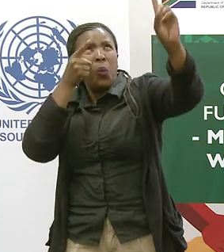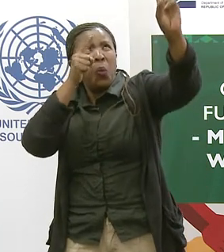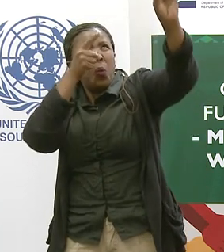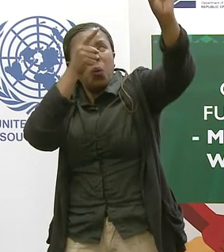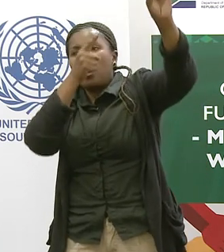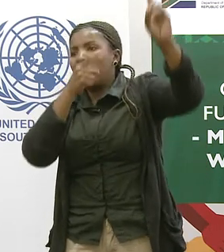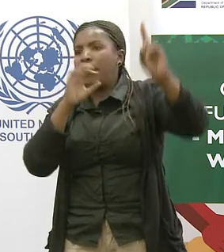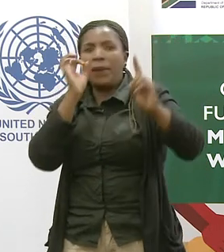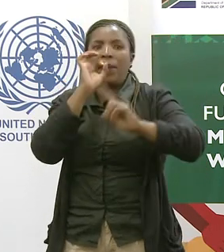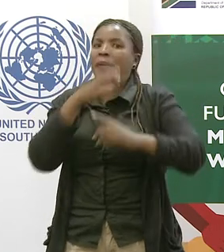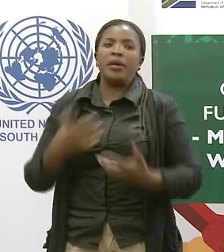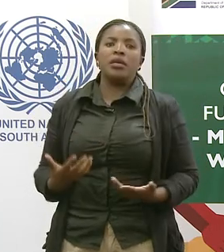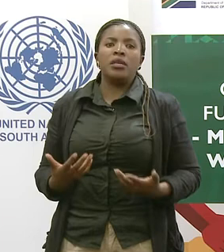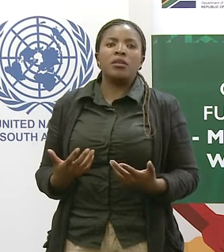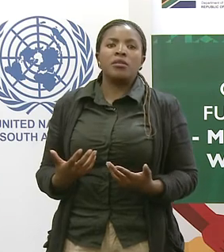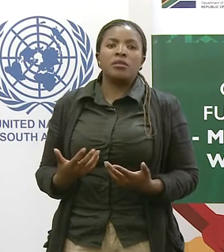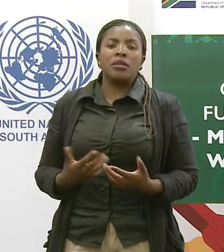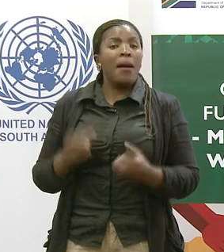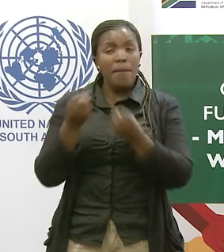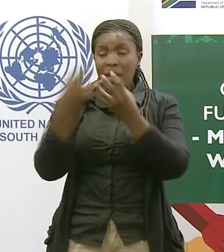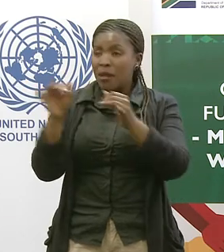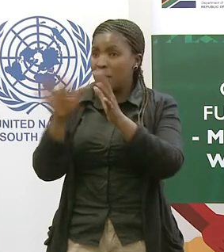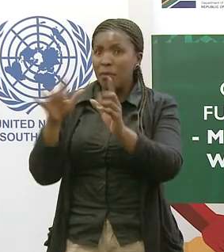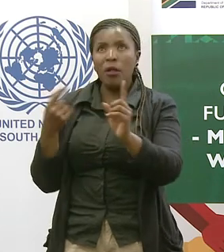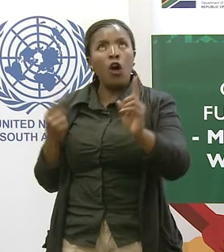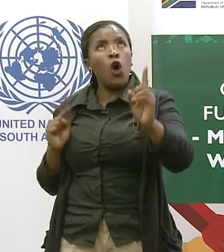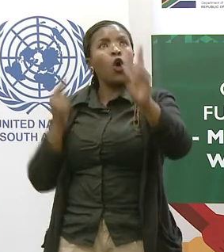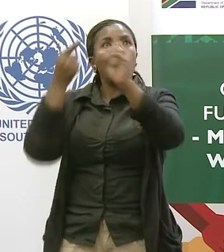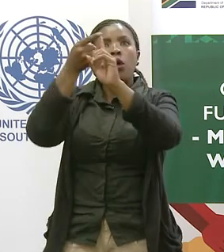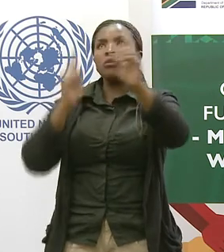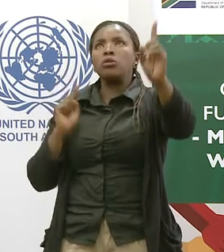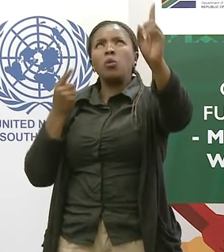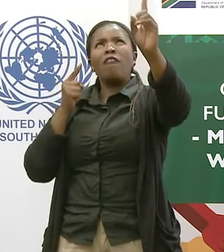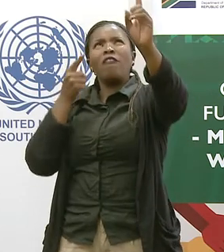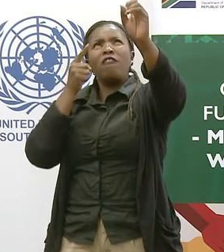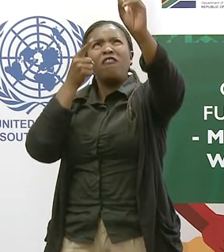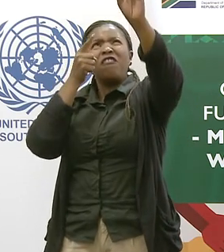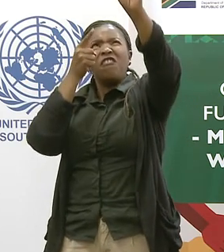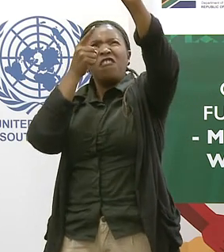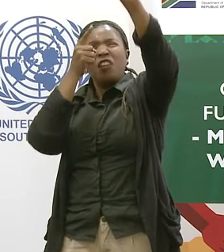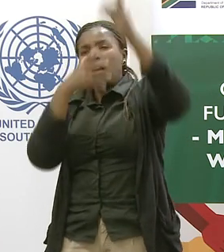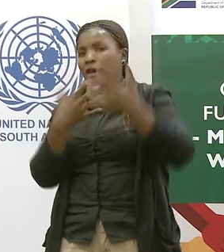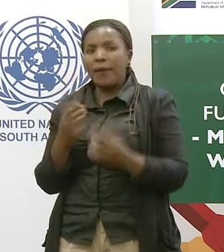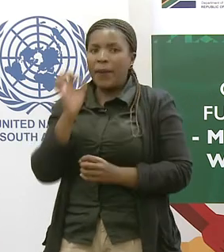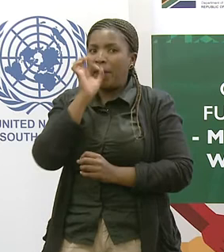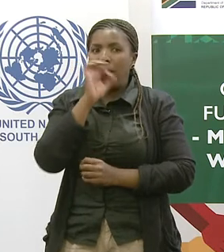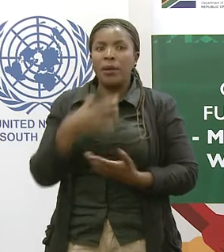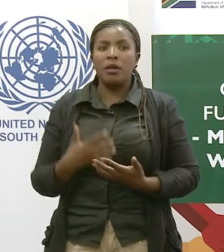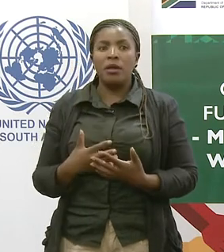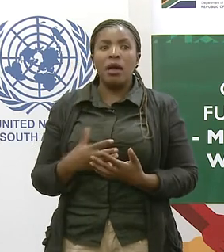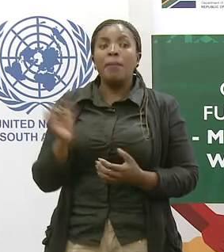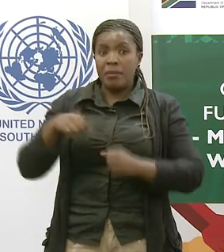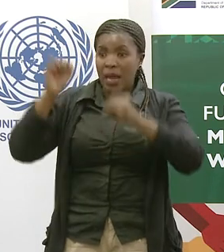That is so for many, many millions of people. But I do agree that for those who do have